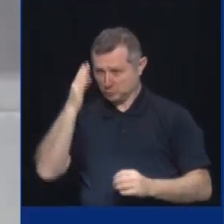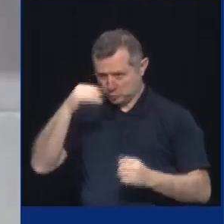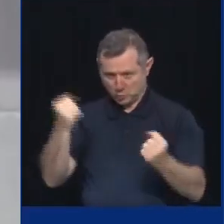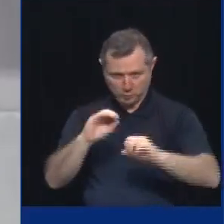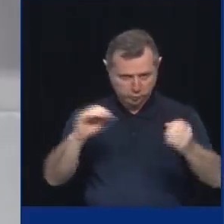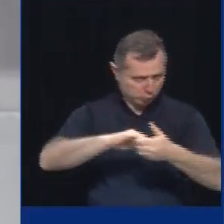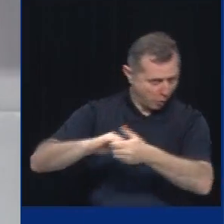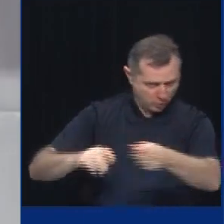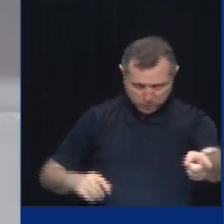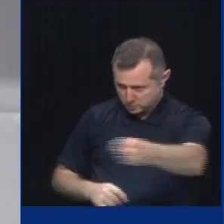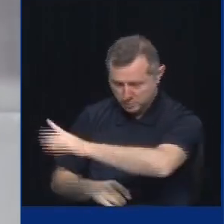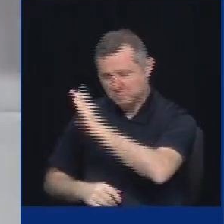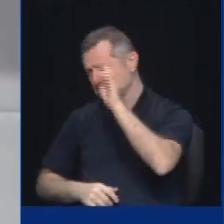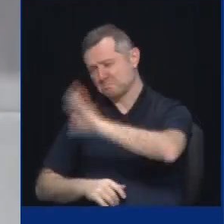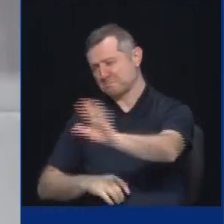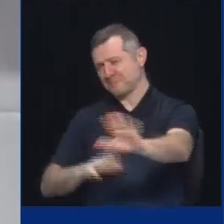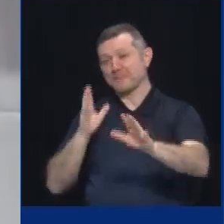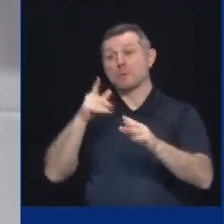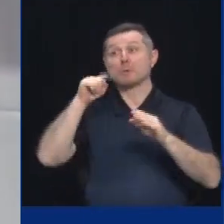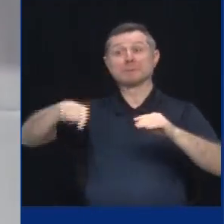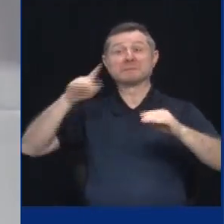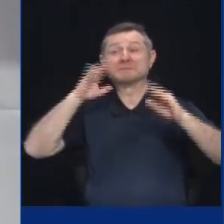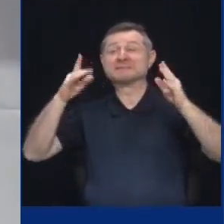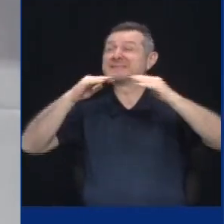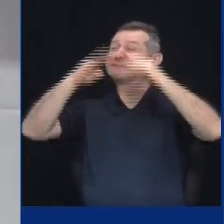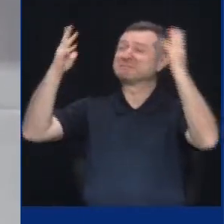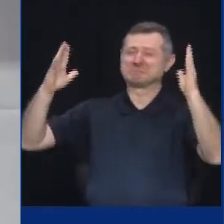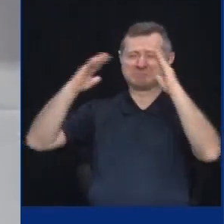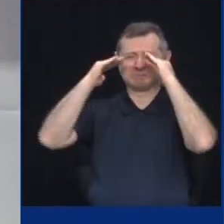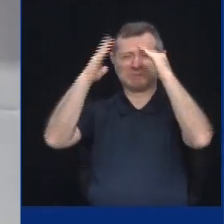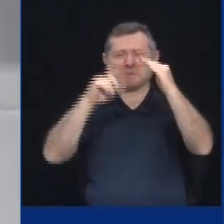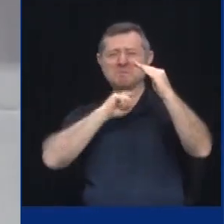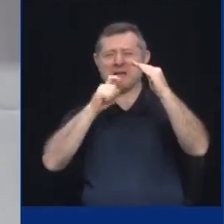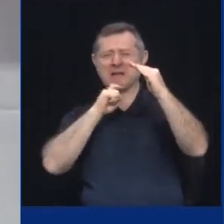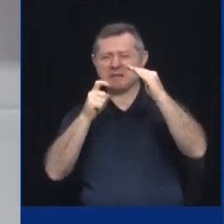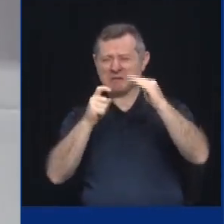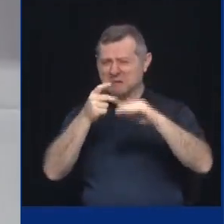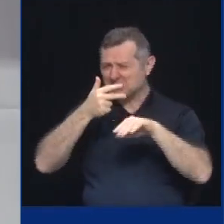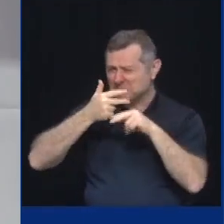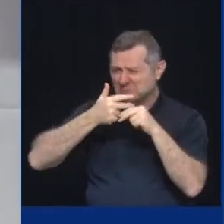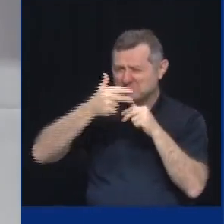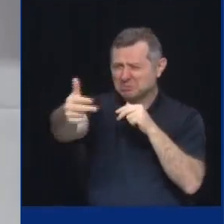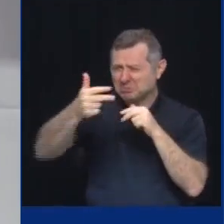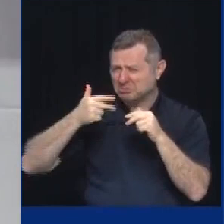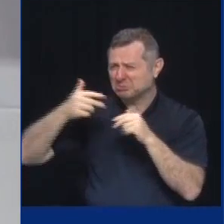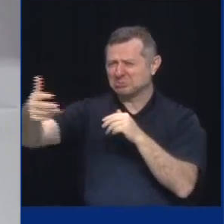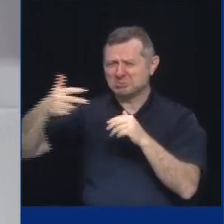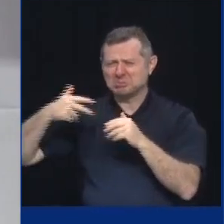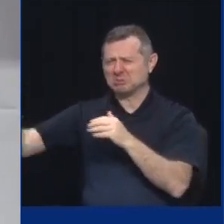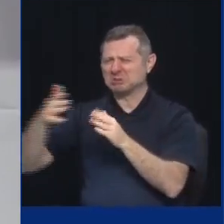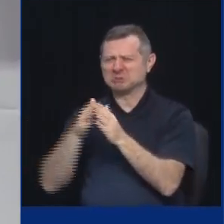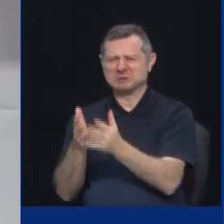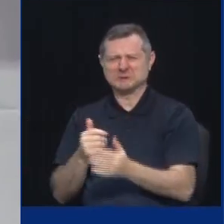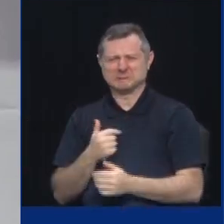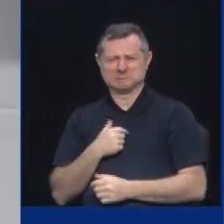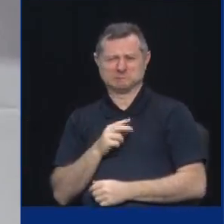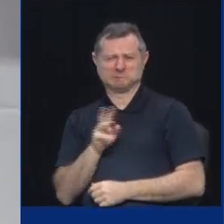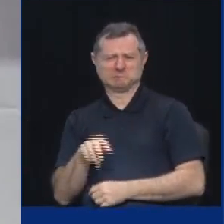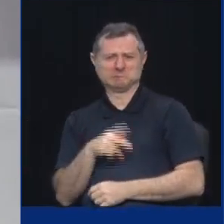metal shed where basically cars were parked, and it was that for 23